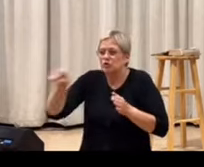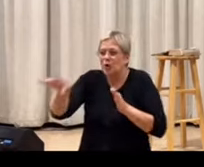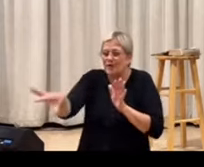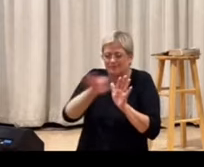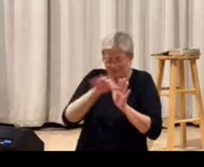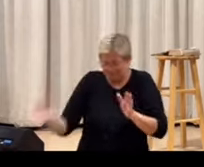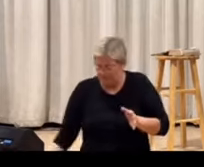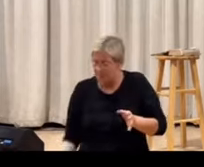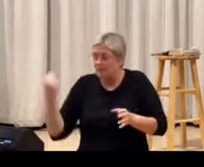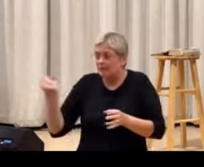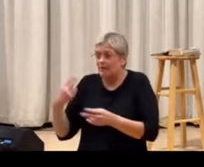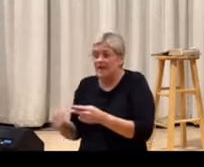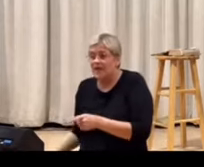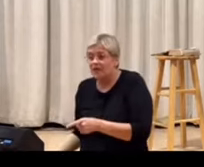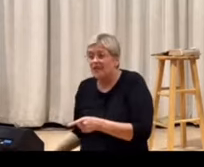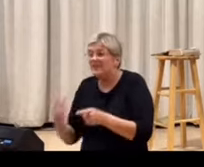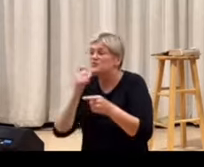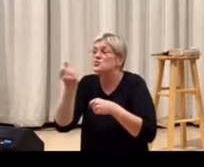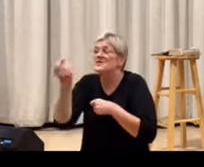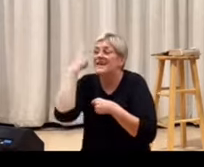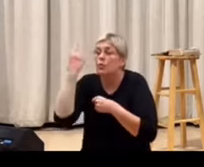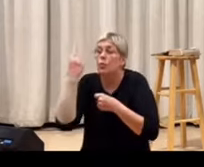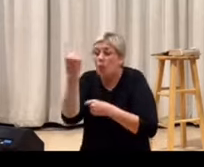ones. And if you get one thing today,